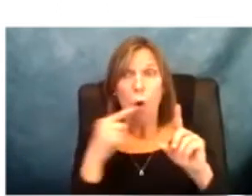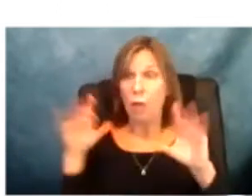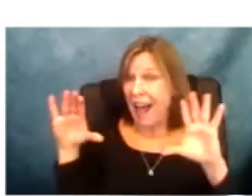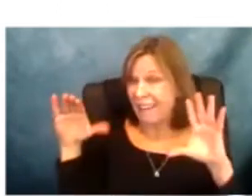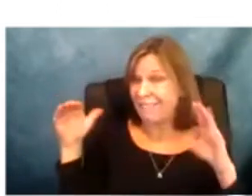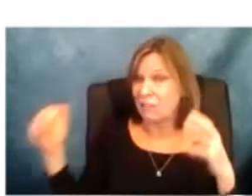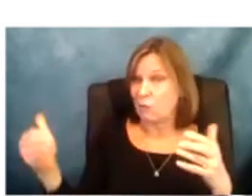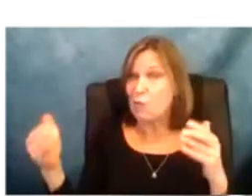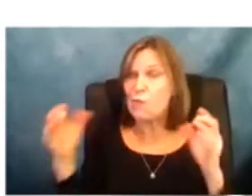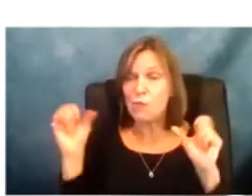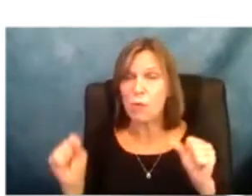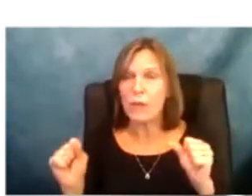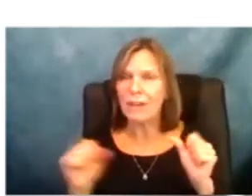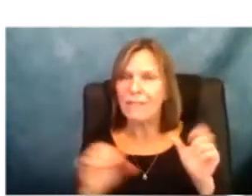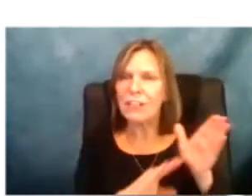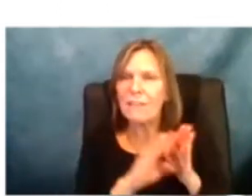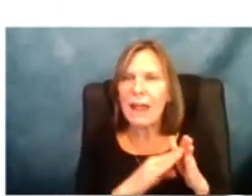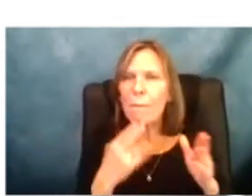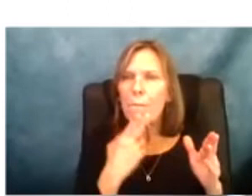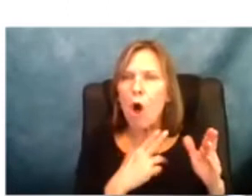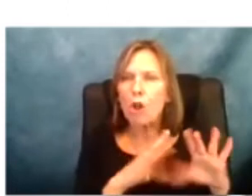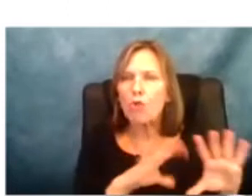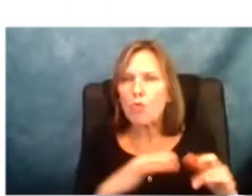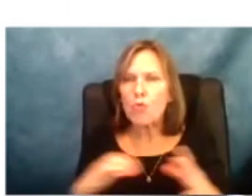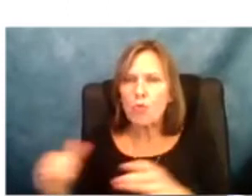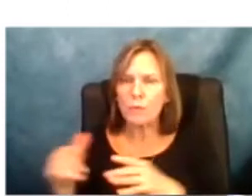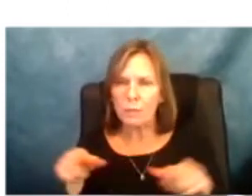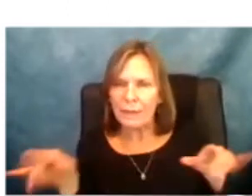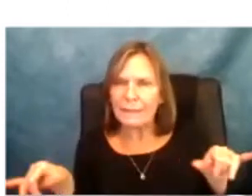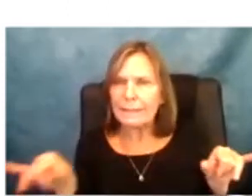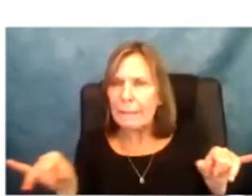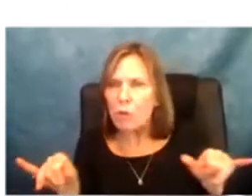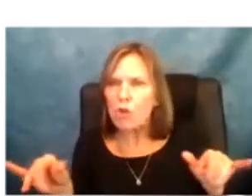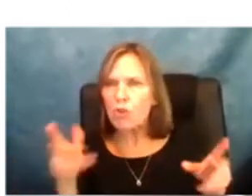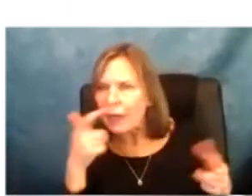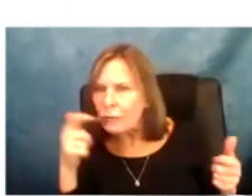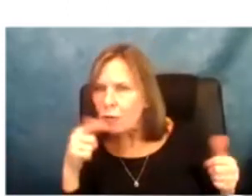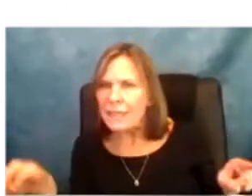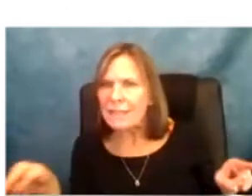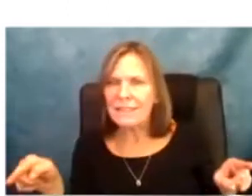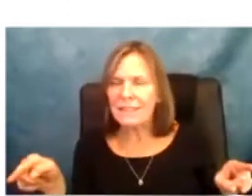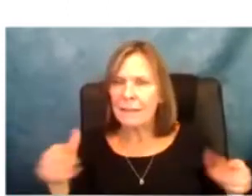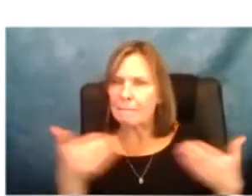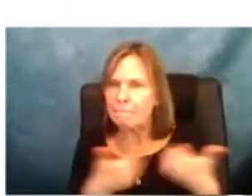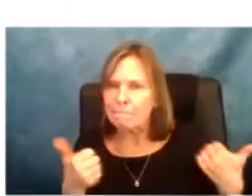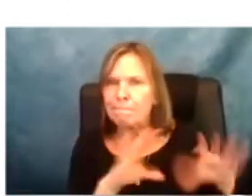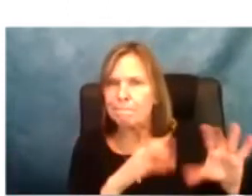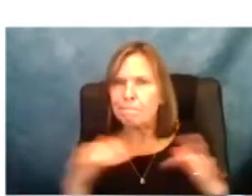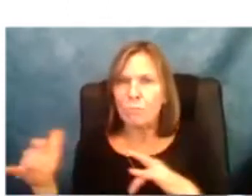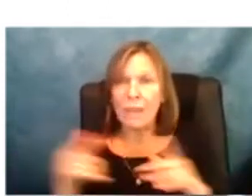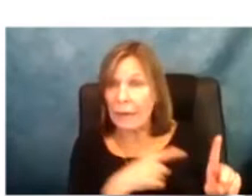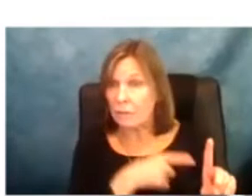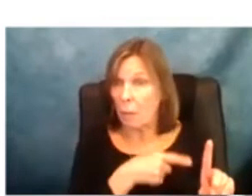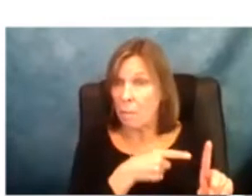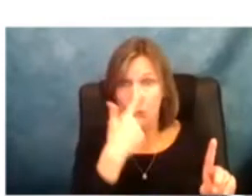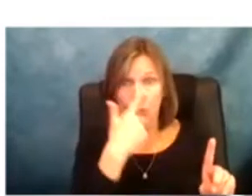we could even develop smaller groups of people with shared interests to really dig into, say, voting, I think,